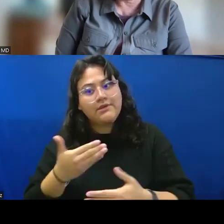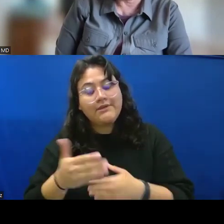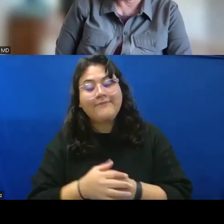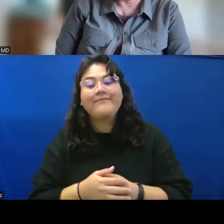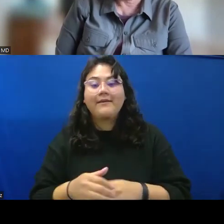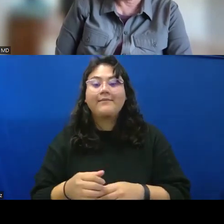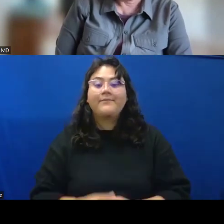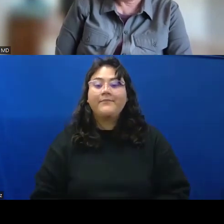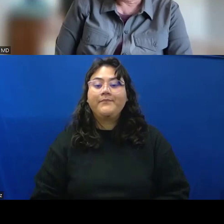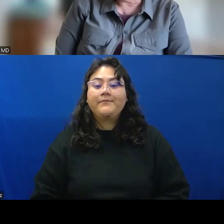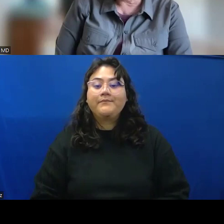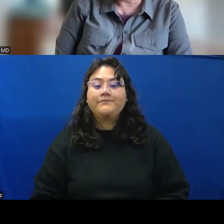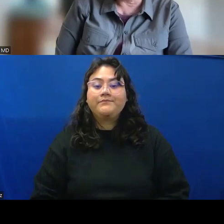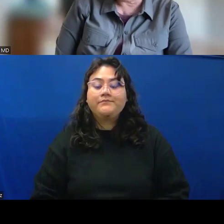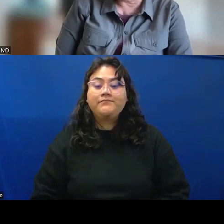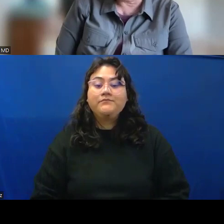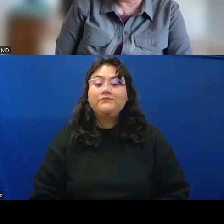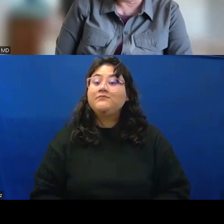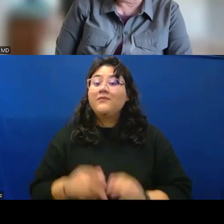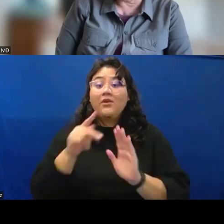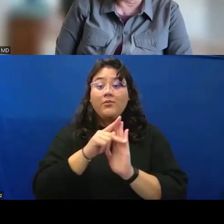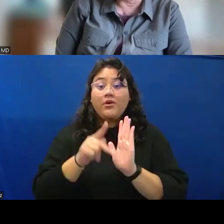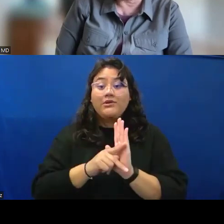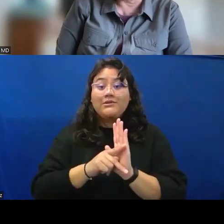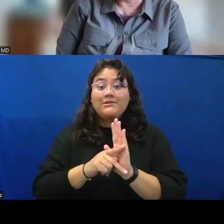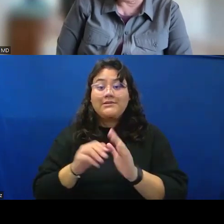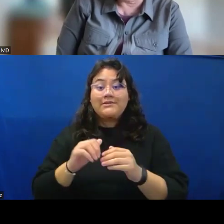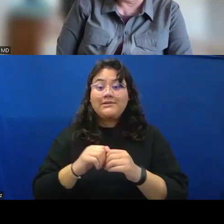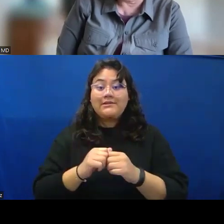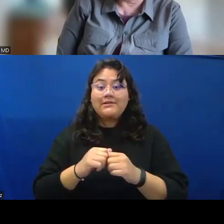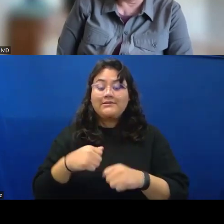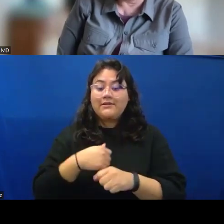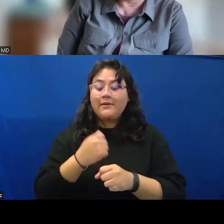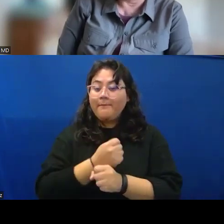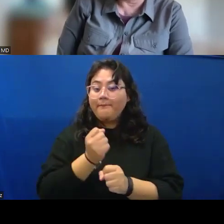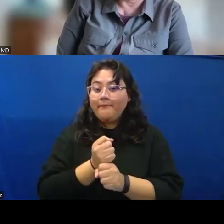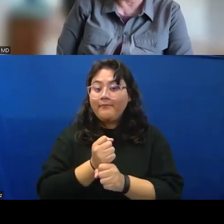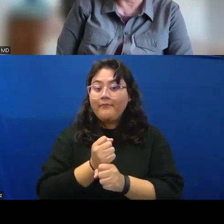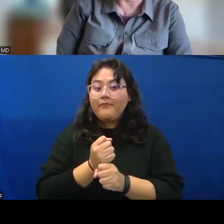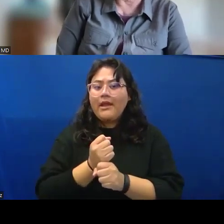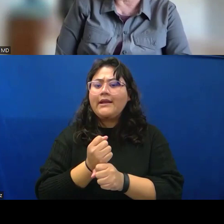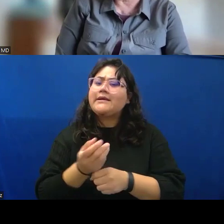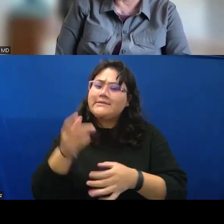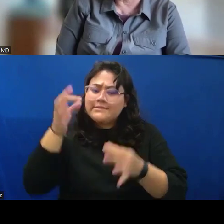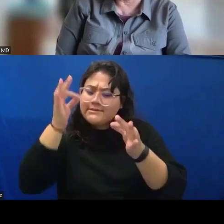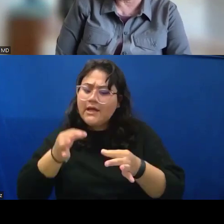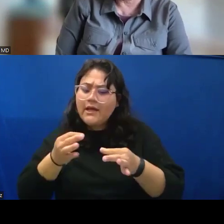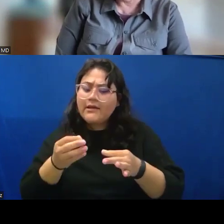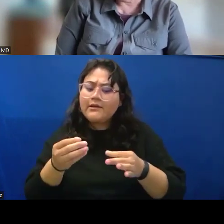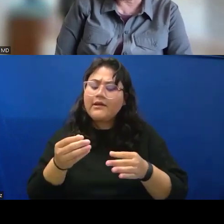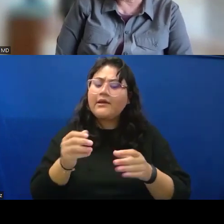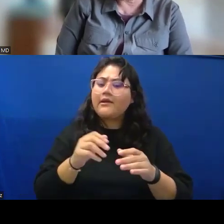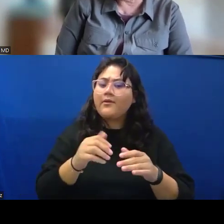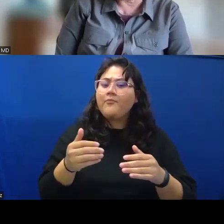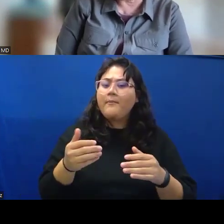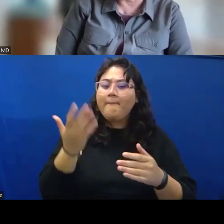steps. Policy is developed by a group of experts from within the AAP membership based on scientific evidence